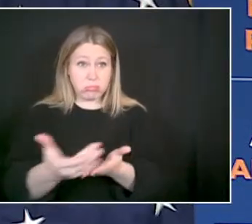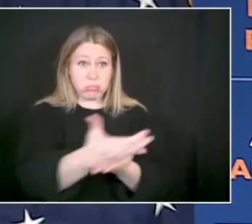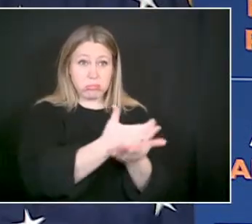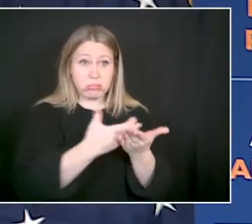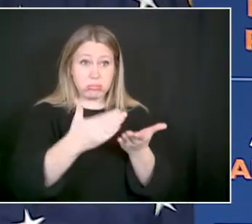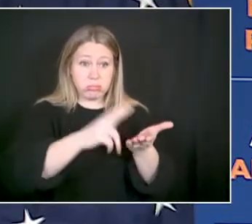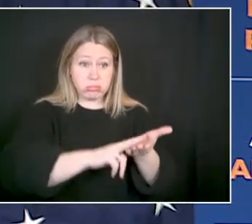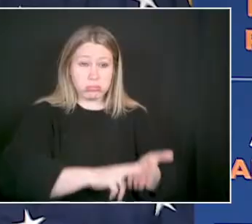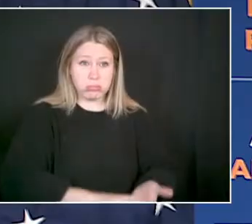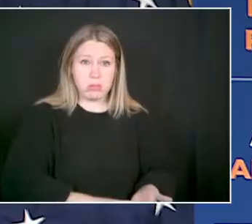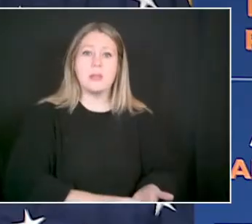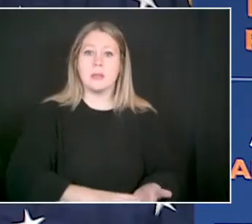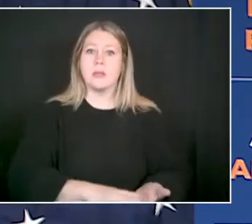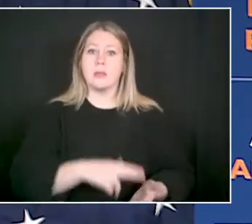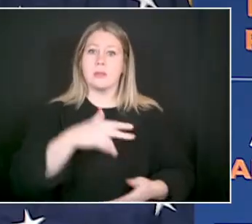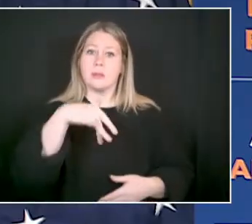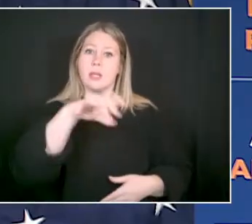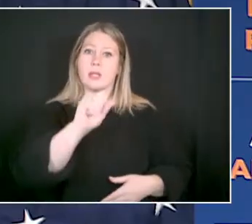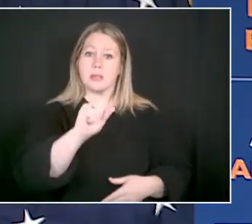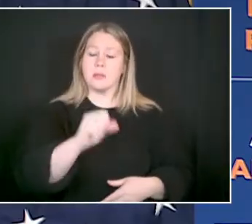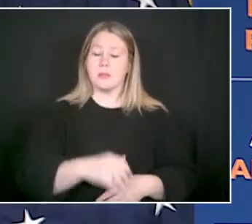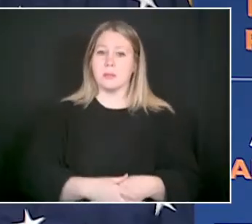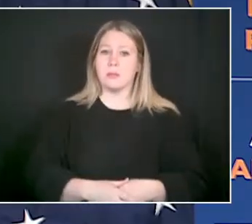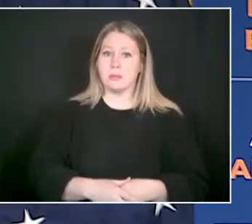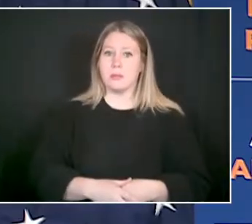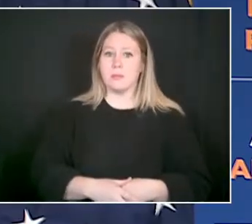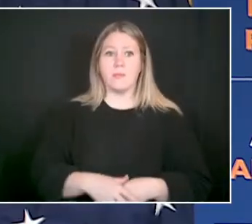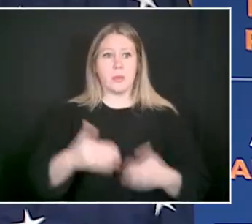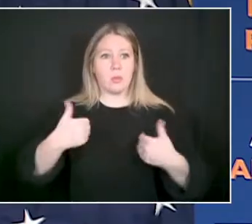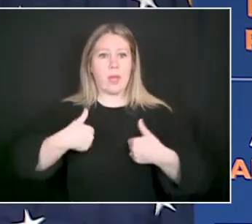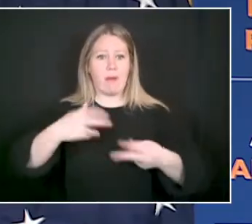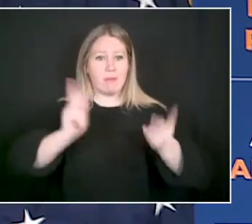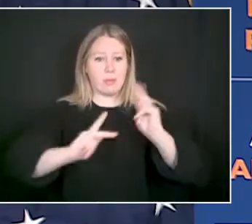on the streets, but I'm running as a Democrat, and we have petitions on the street.